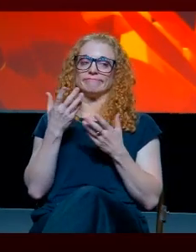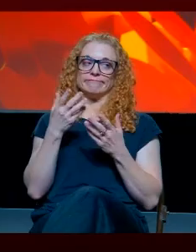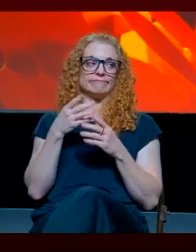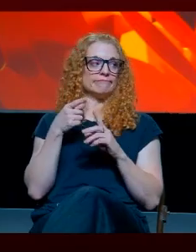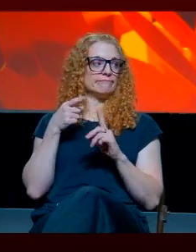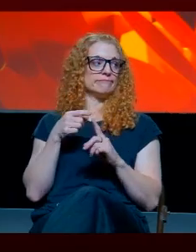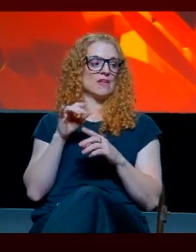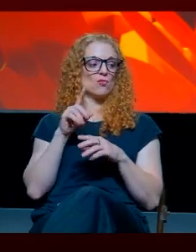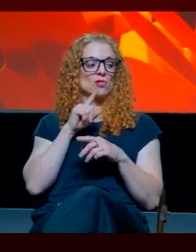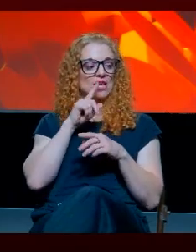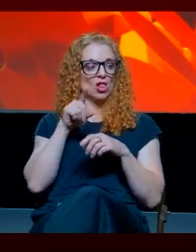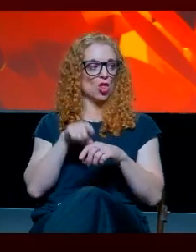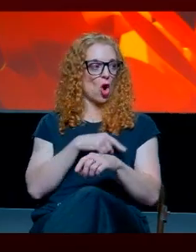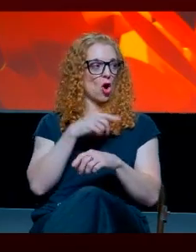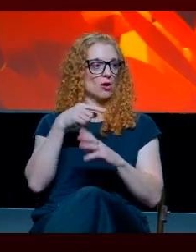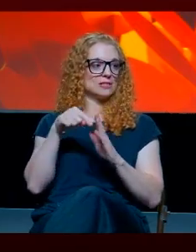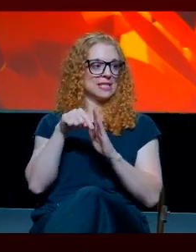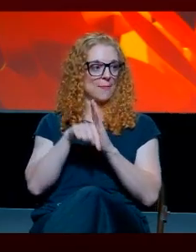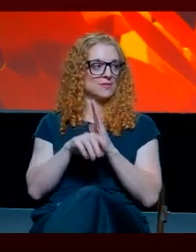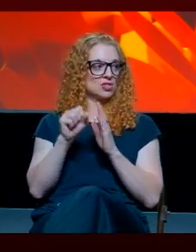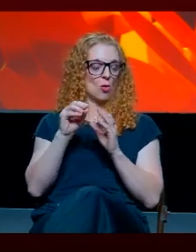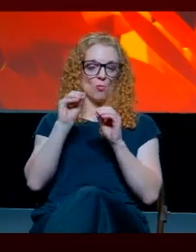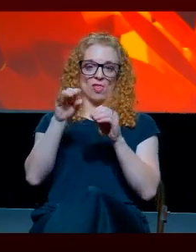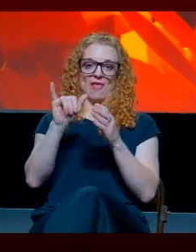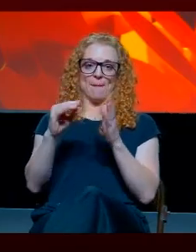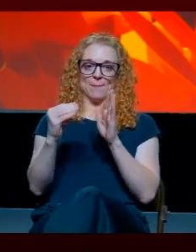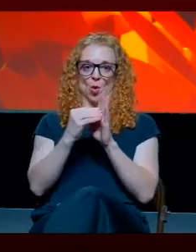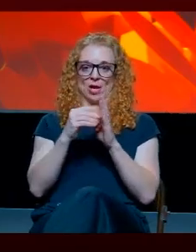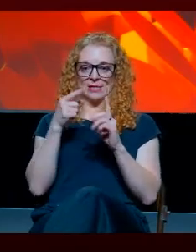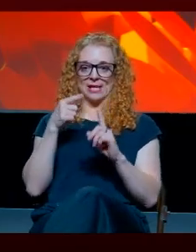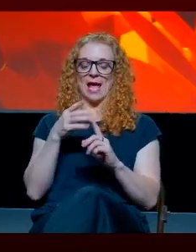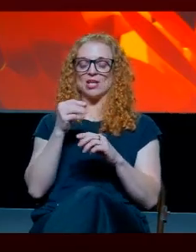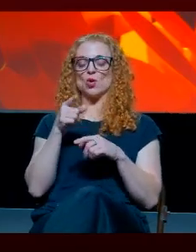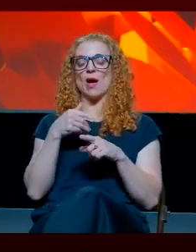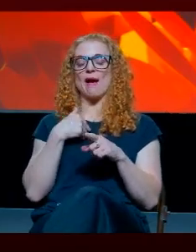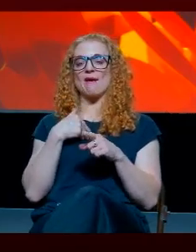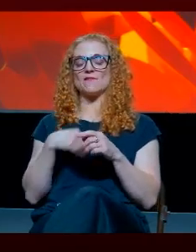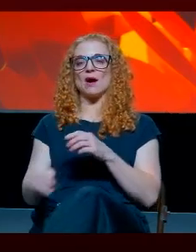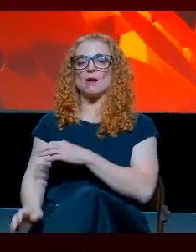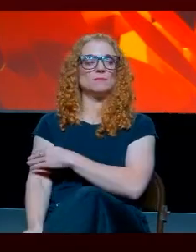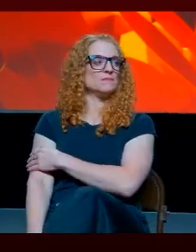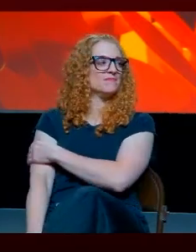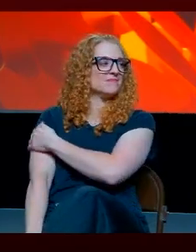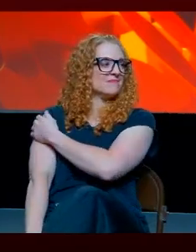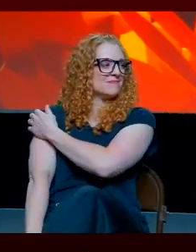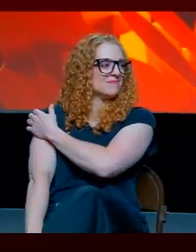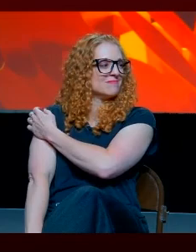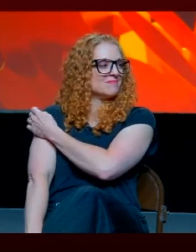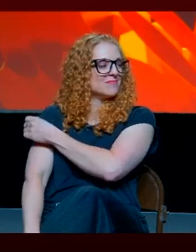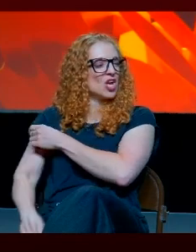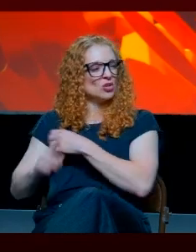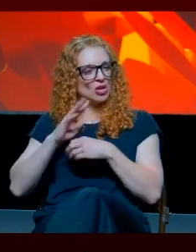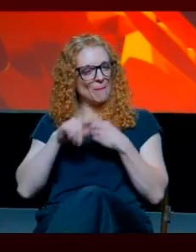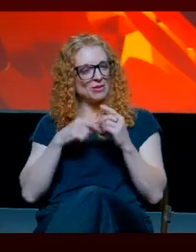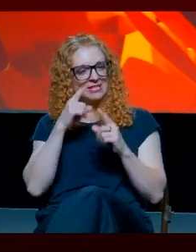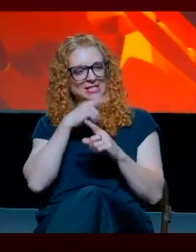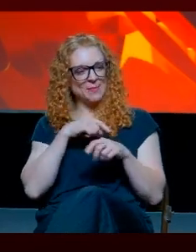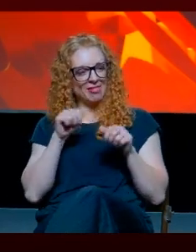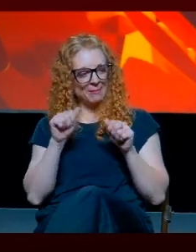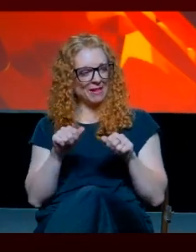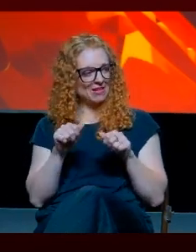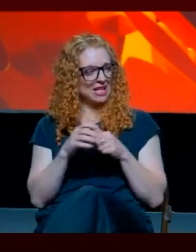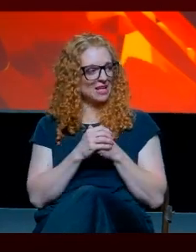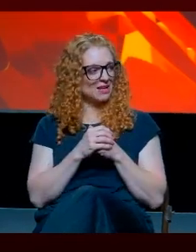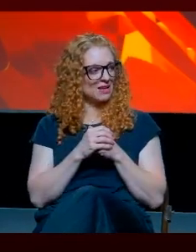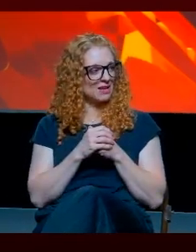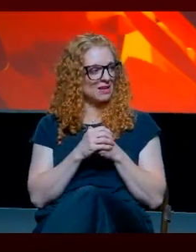very, very long depth. So let's put that point. You have many, many qubits. Are you talking about simulability? Pardon? Are you